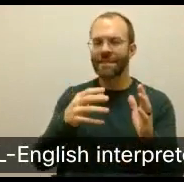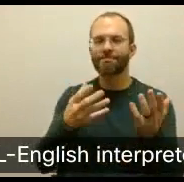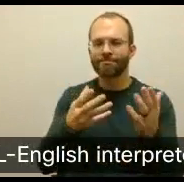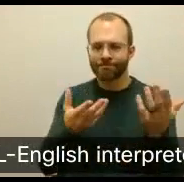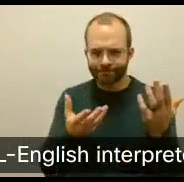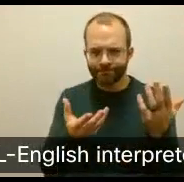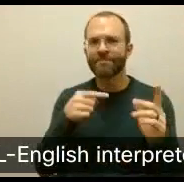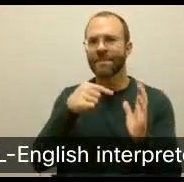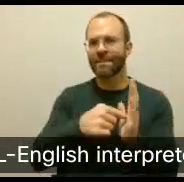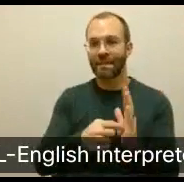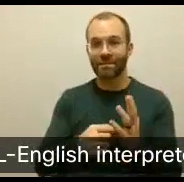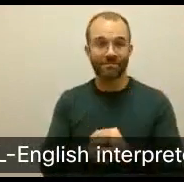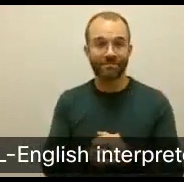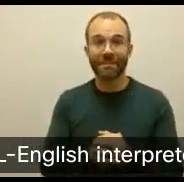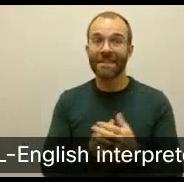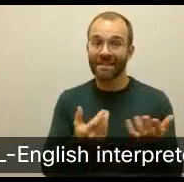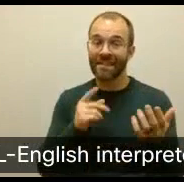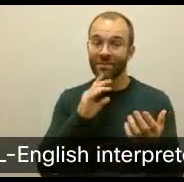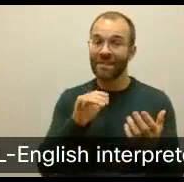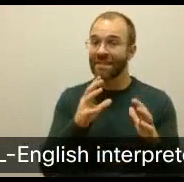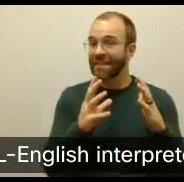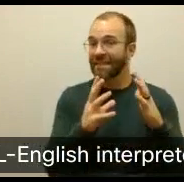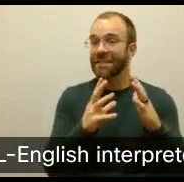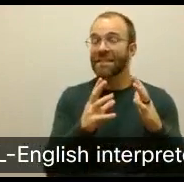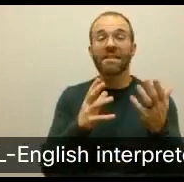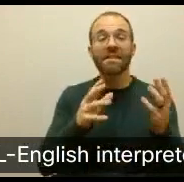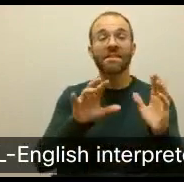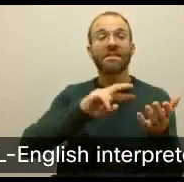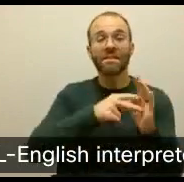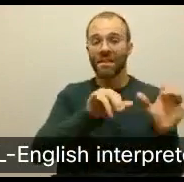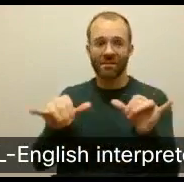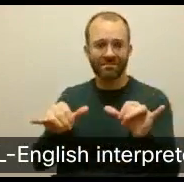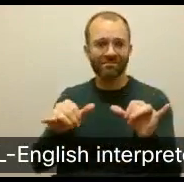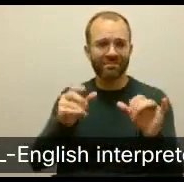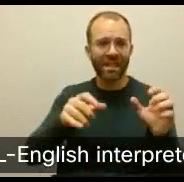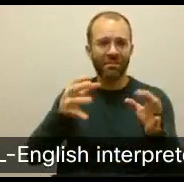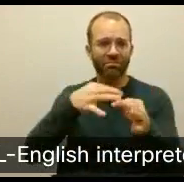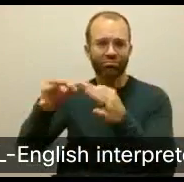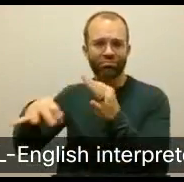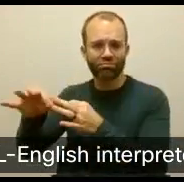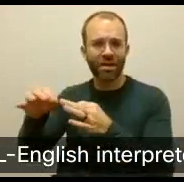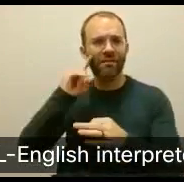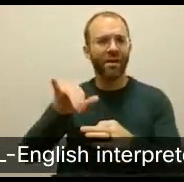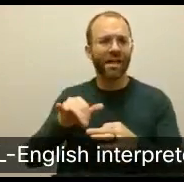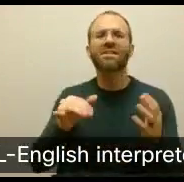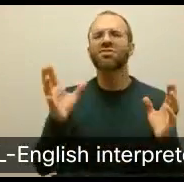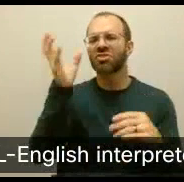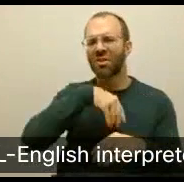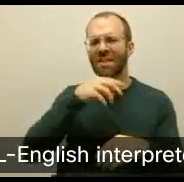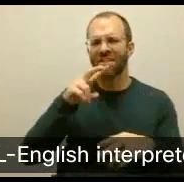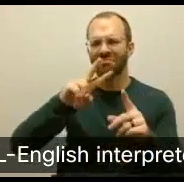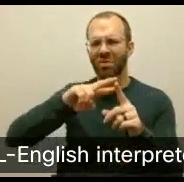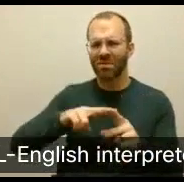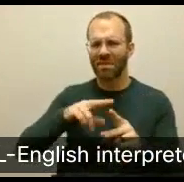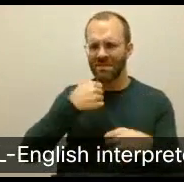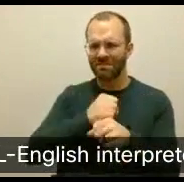things. One, synonym swapping can result in inaccurate and strange vocabulary choices that just don't make sense. Two,